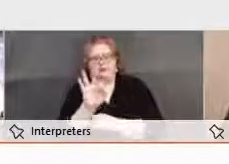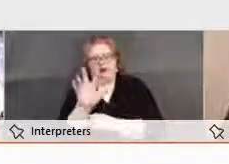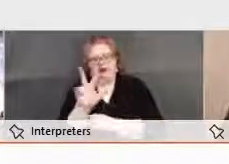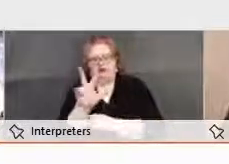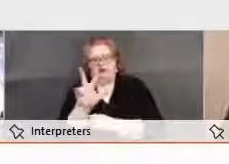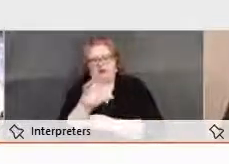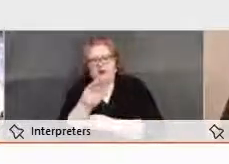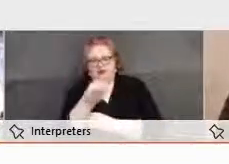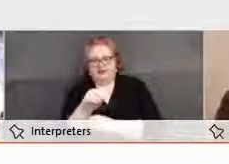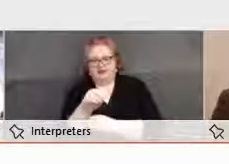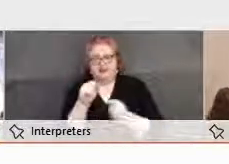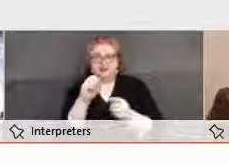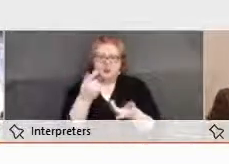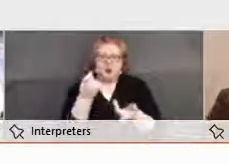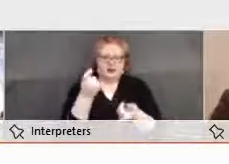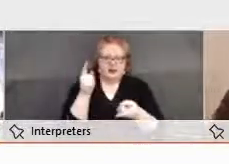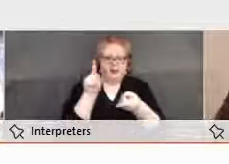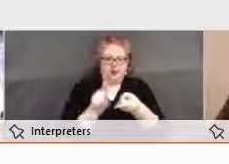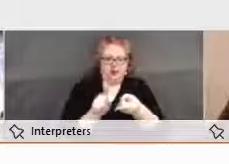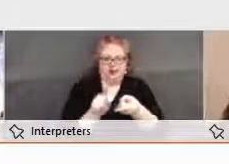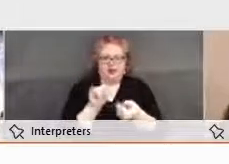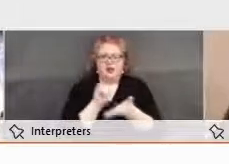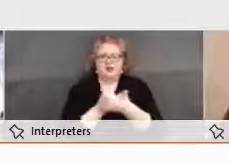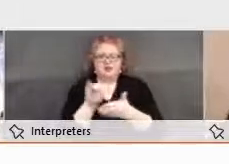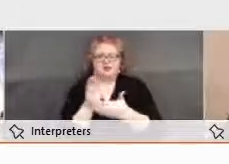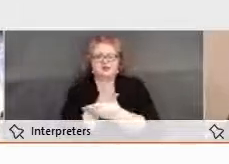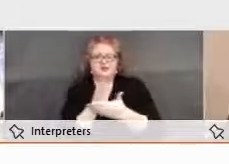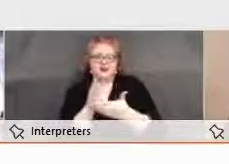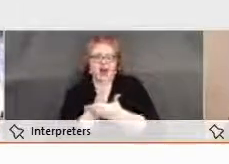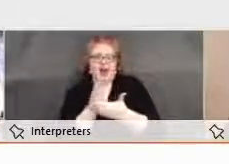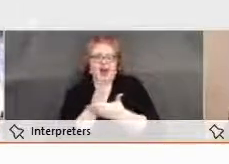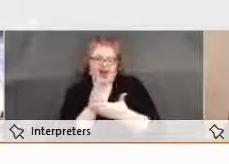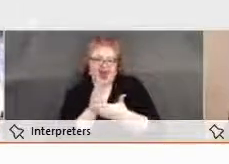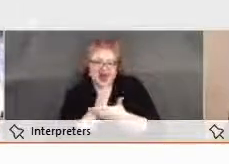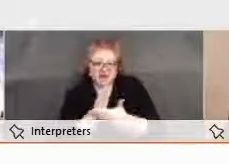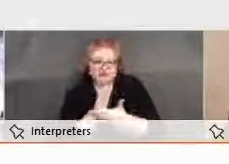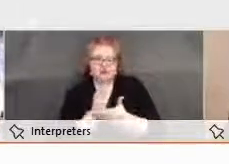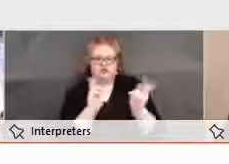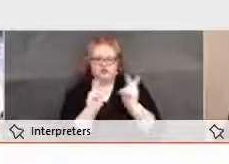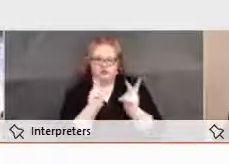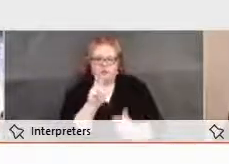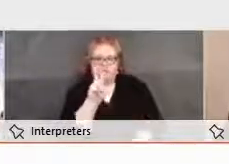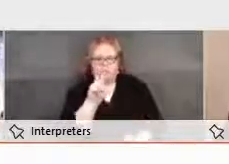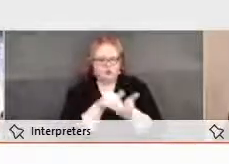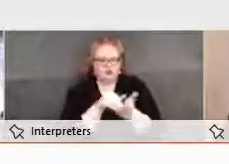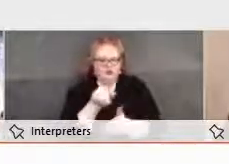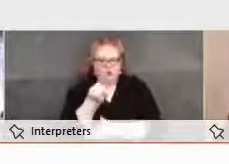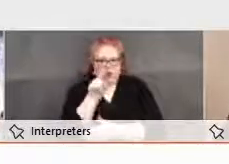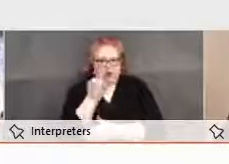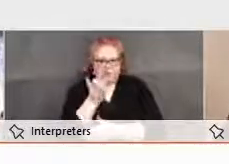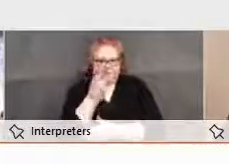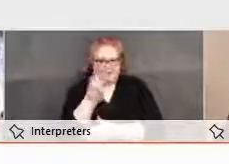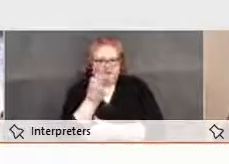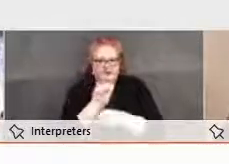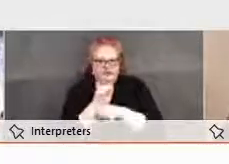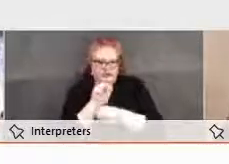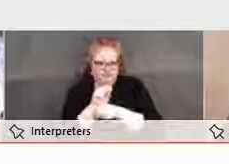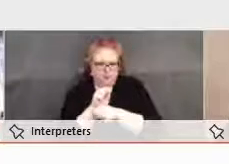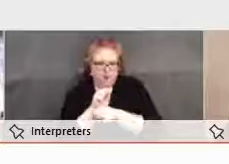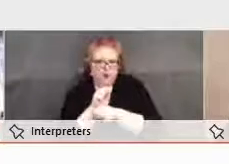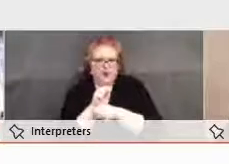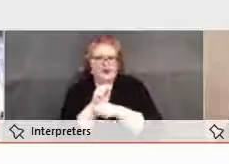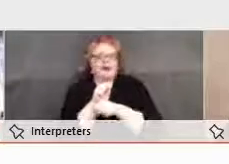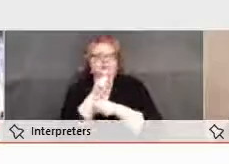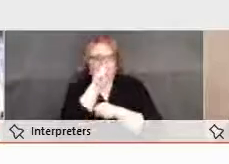average enrollment of 2,176 employees. Again, that does include the outside agencies. We had